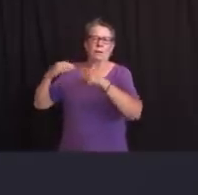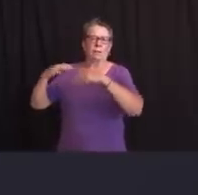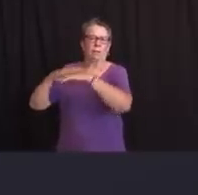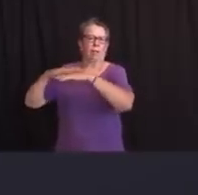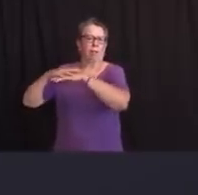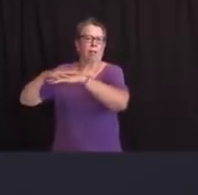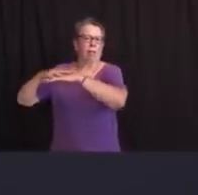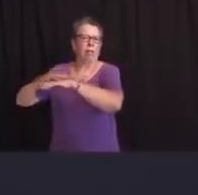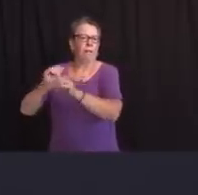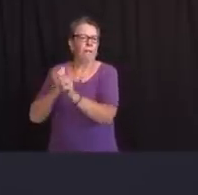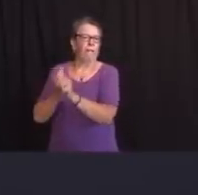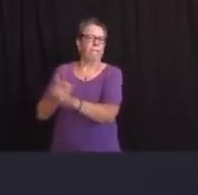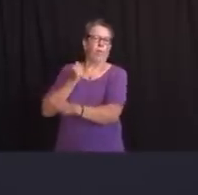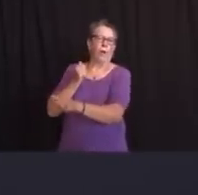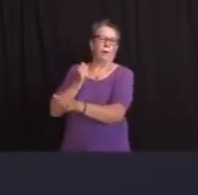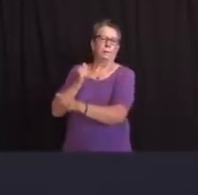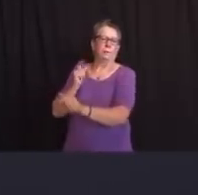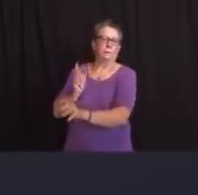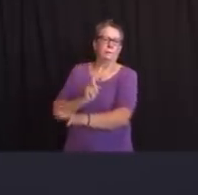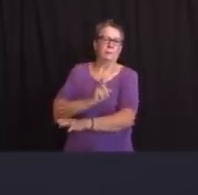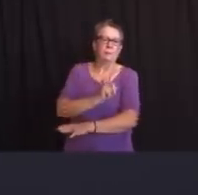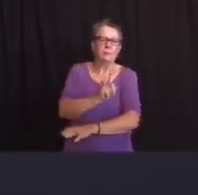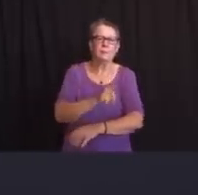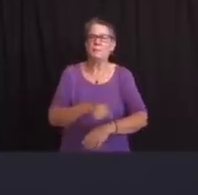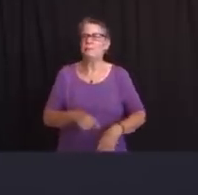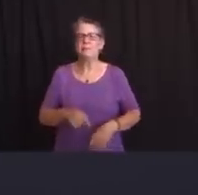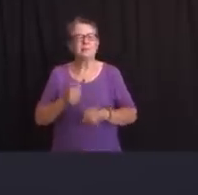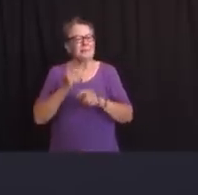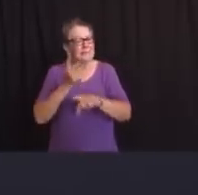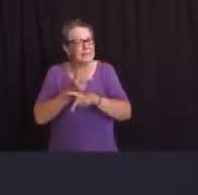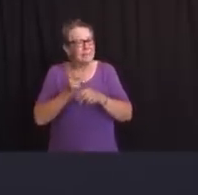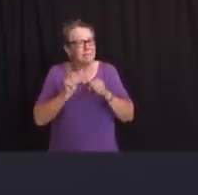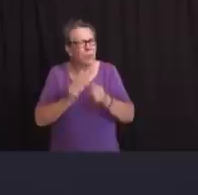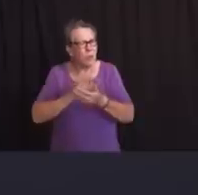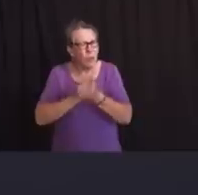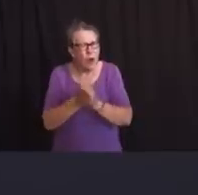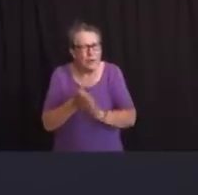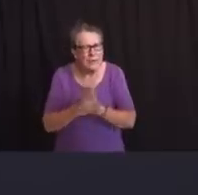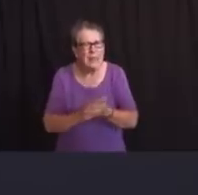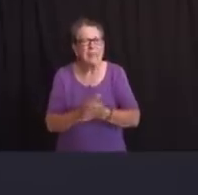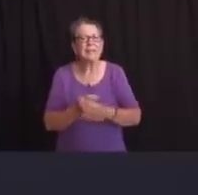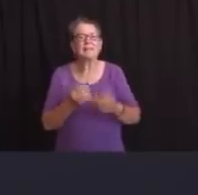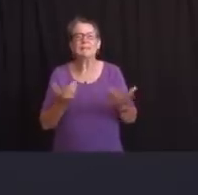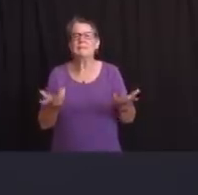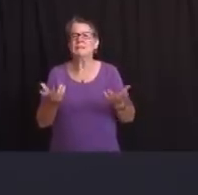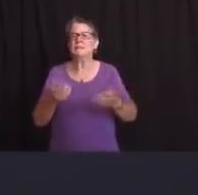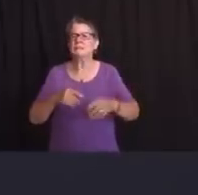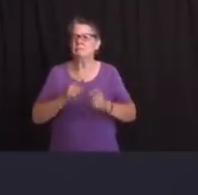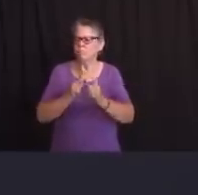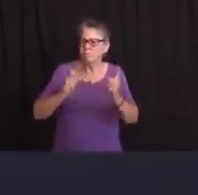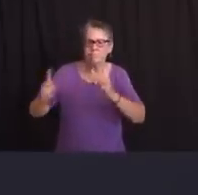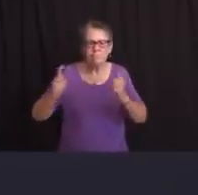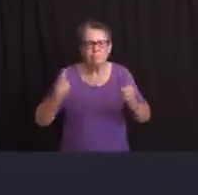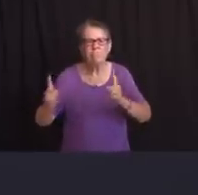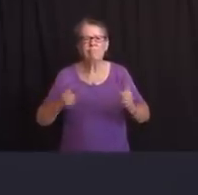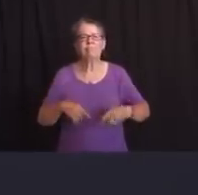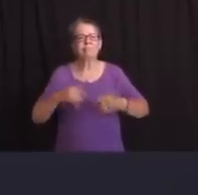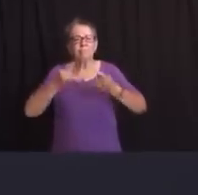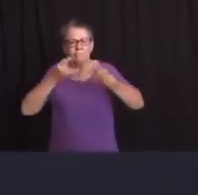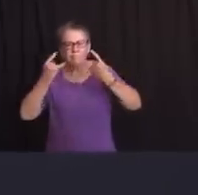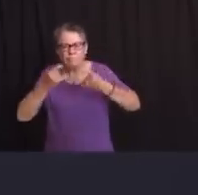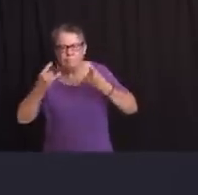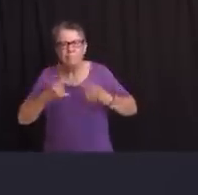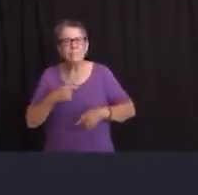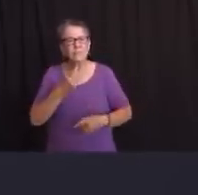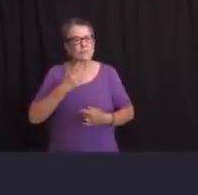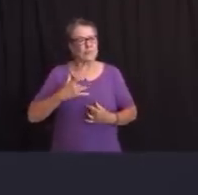health hygiene. Wash your hands frequently for at least 20 seconds, and please stay home if you're sick. And if you have any symptoms, get tested